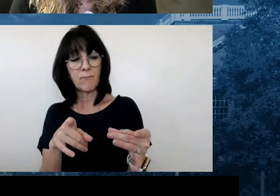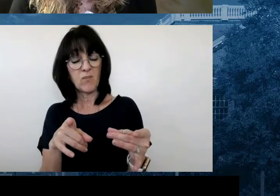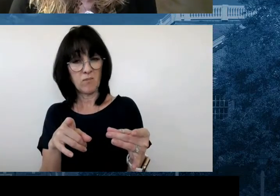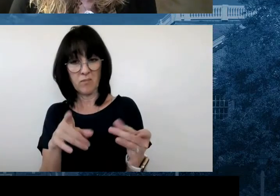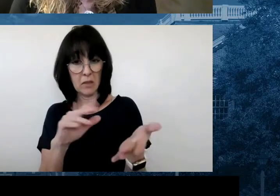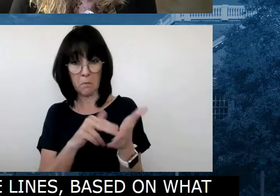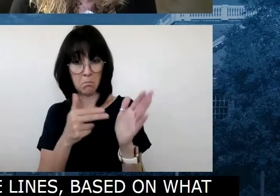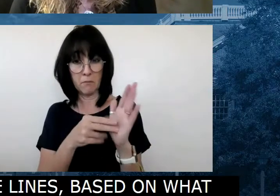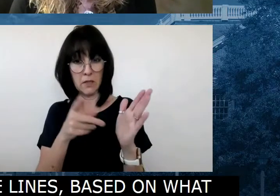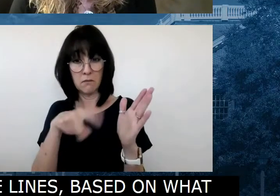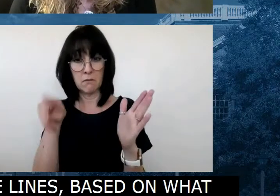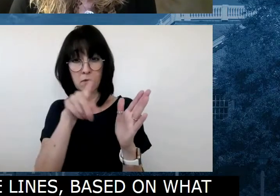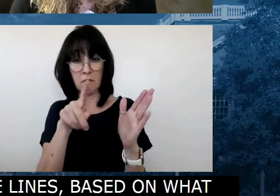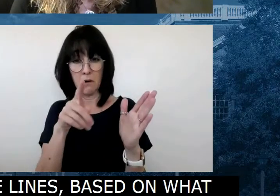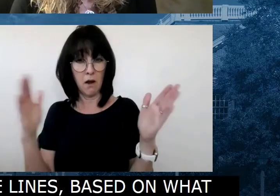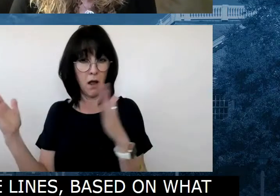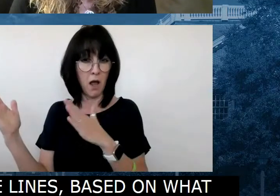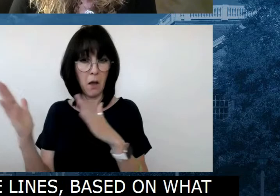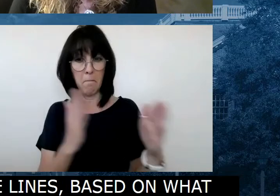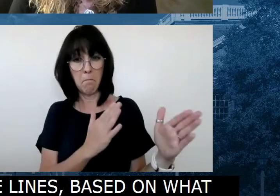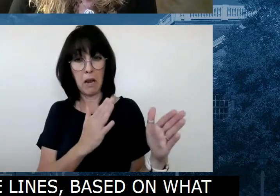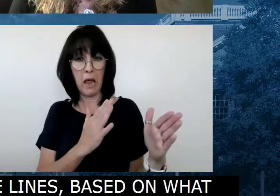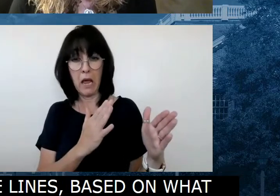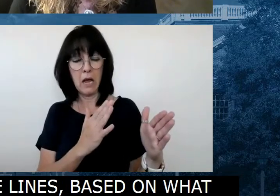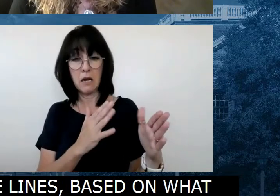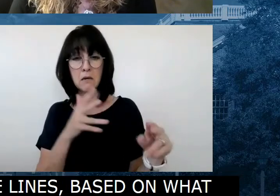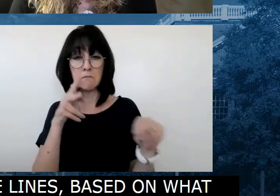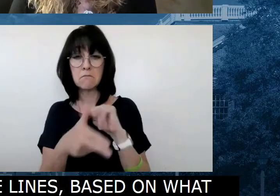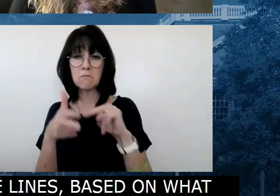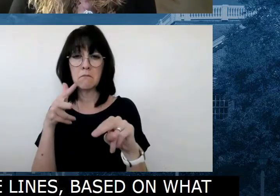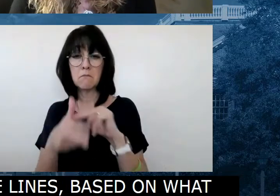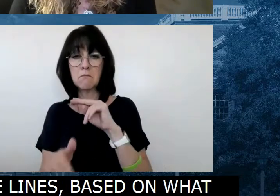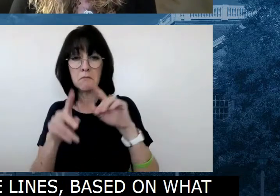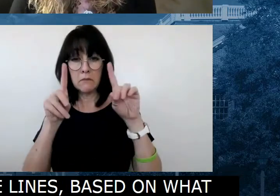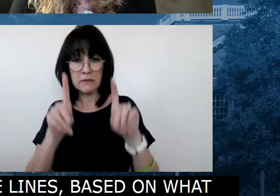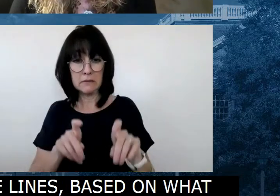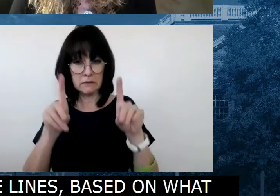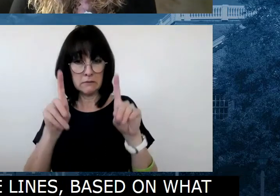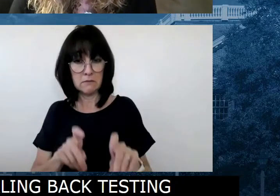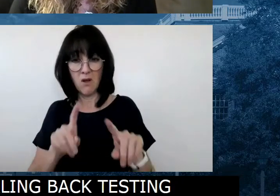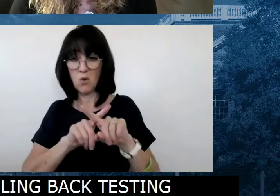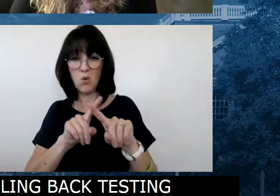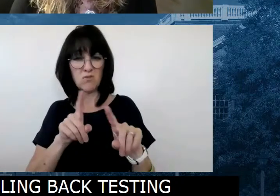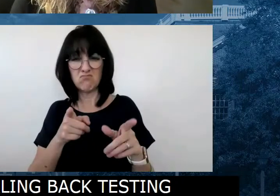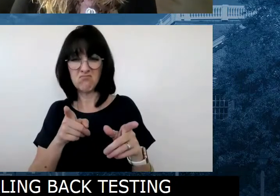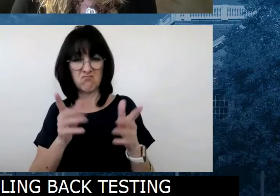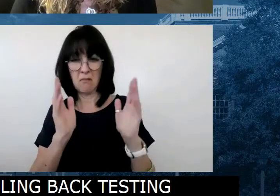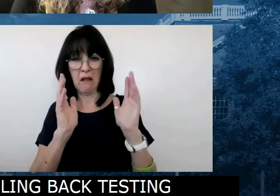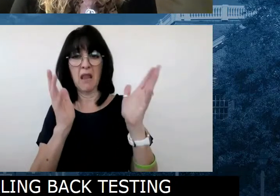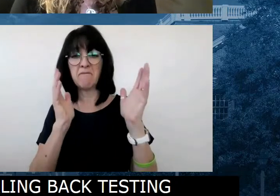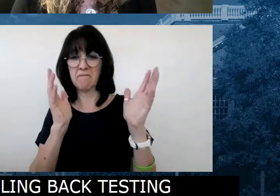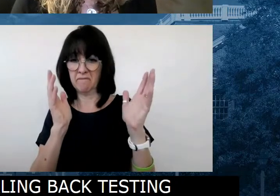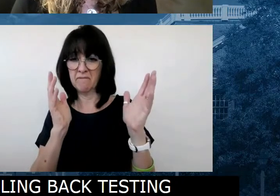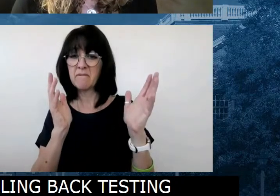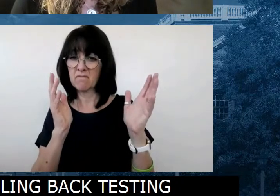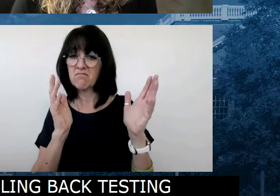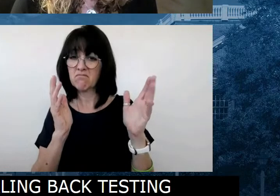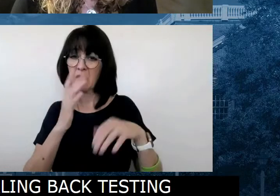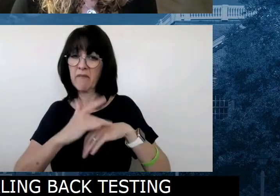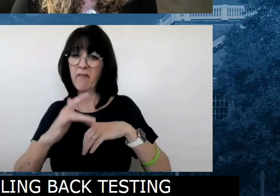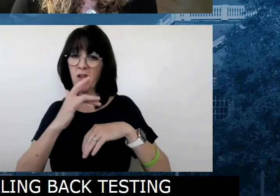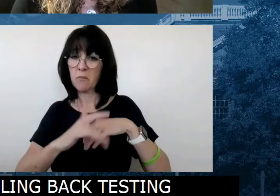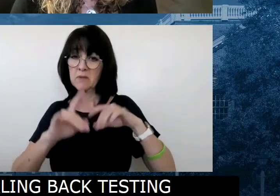because of low demand? Well, is testing still going to be as widely available as it was last summer over the winter with all these different